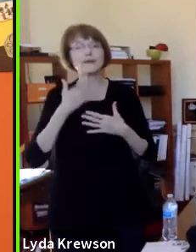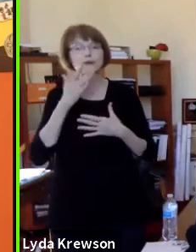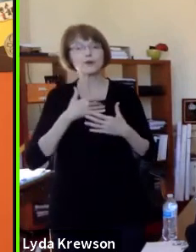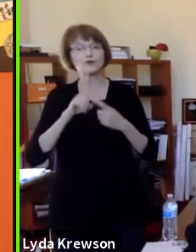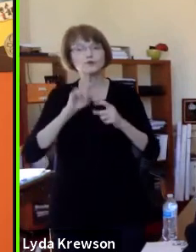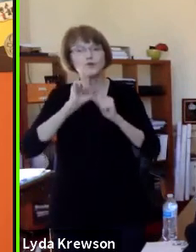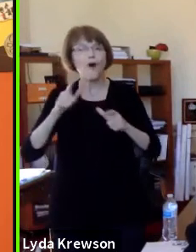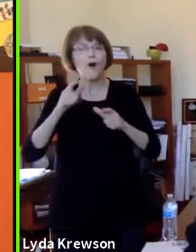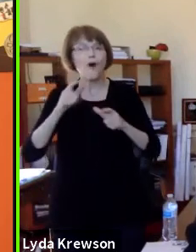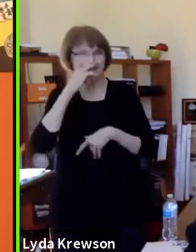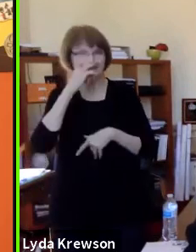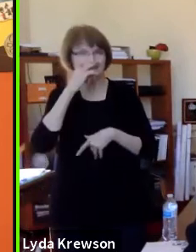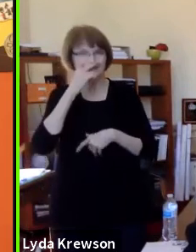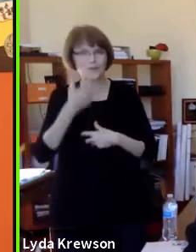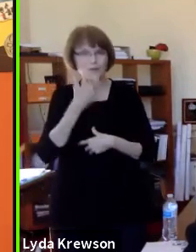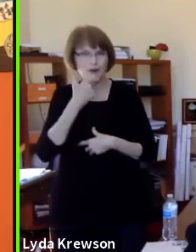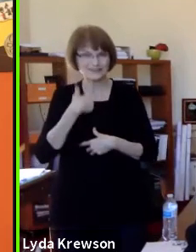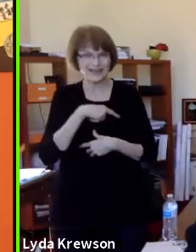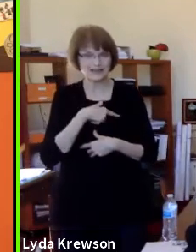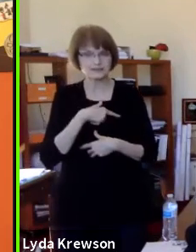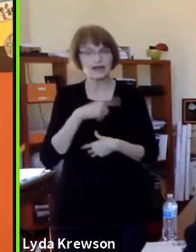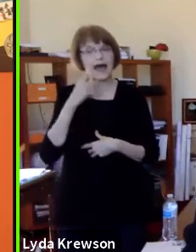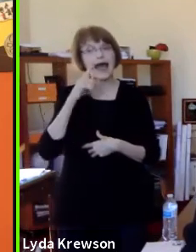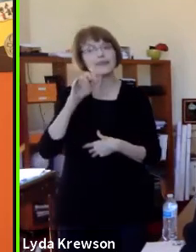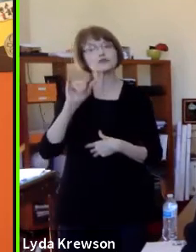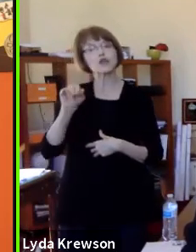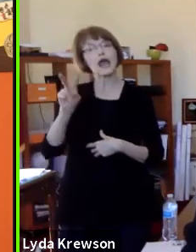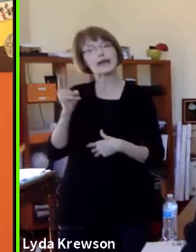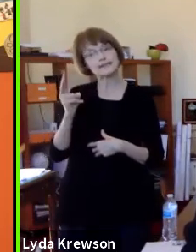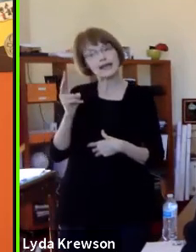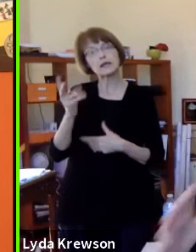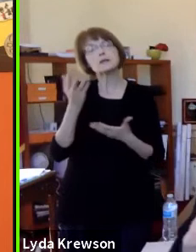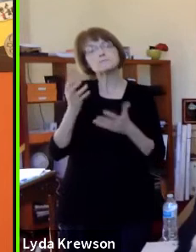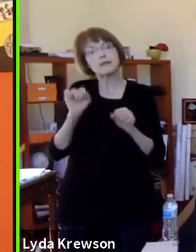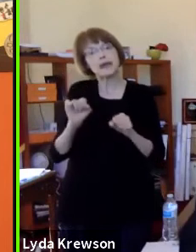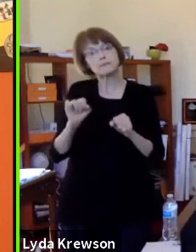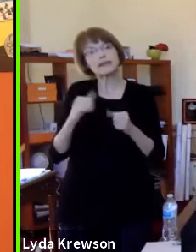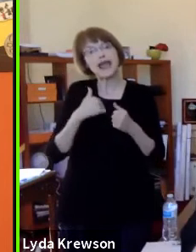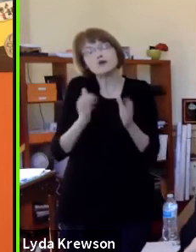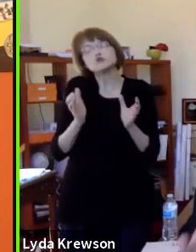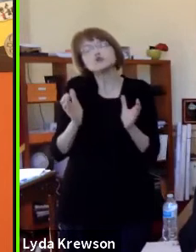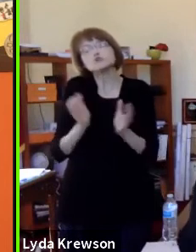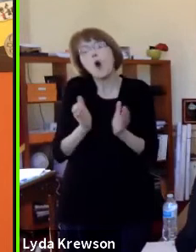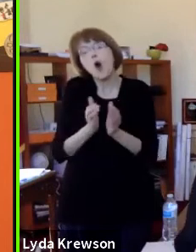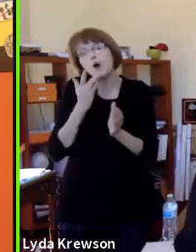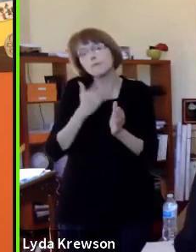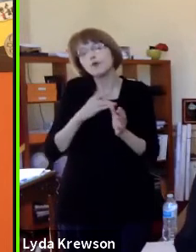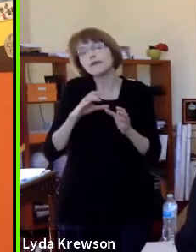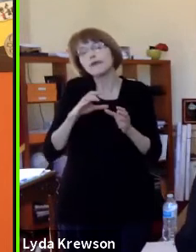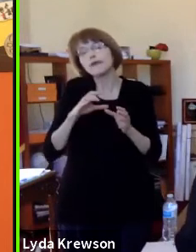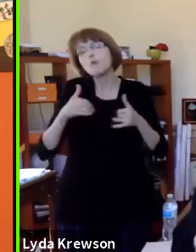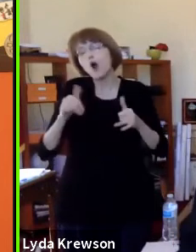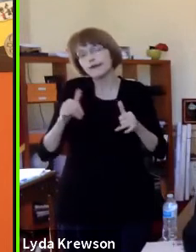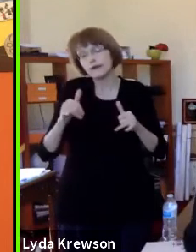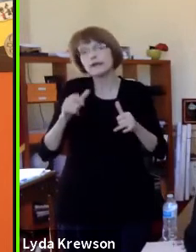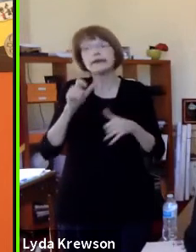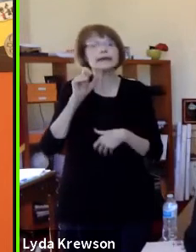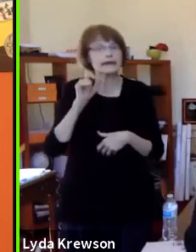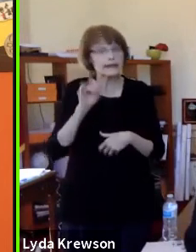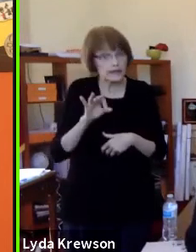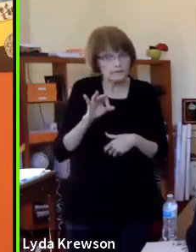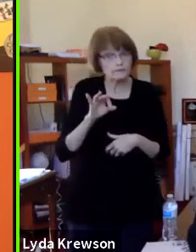you. I think by July 2nd, you may be able to have a small birthday party, as long as you all